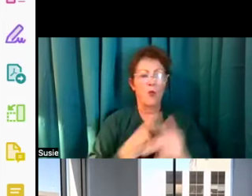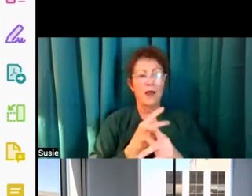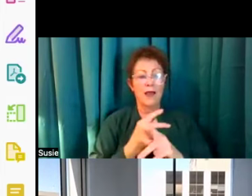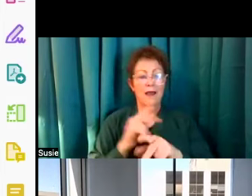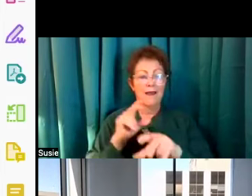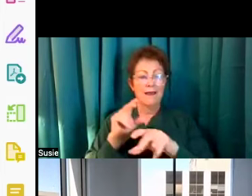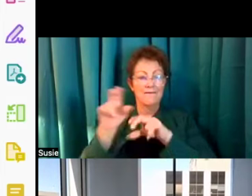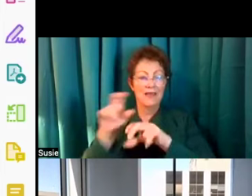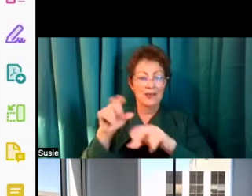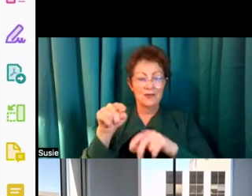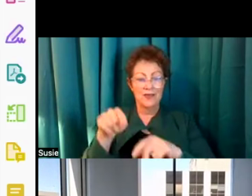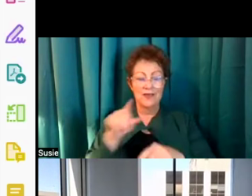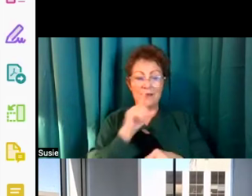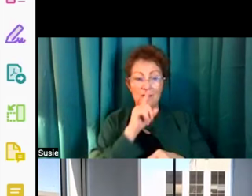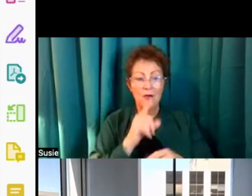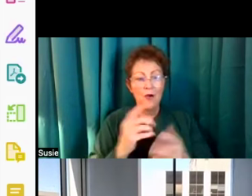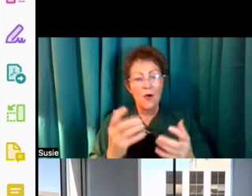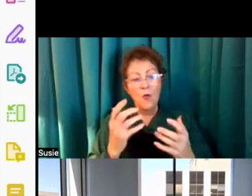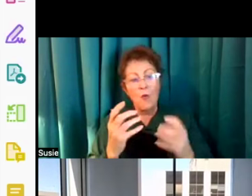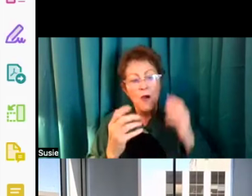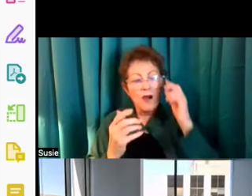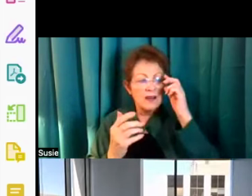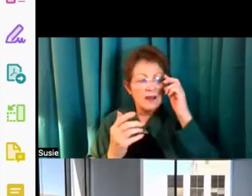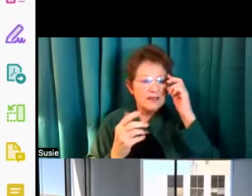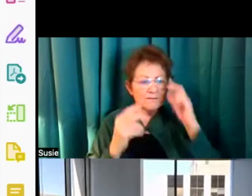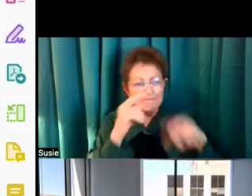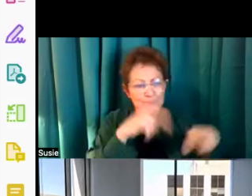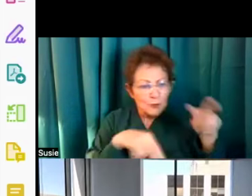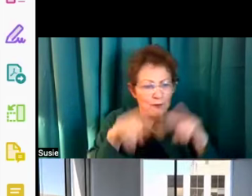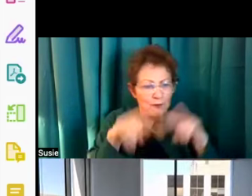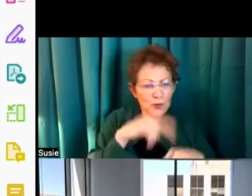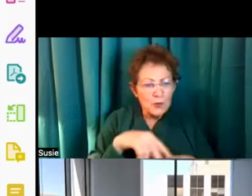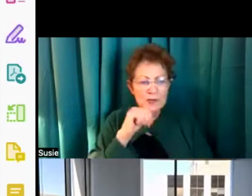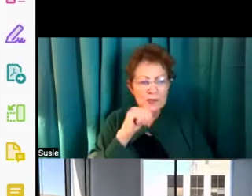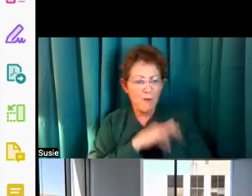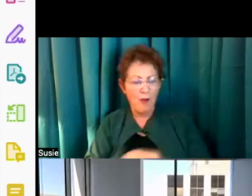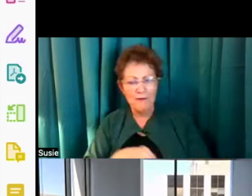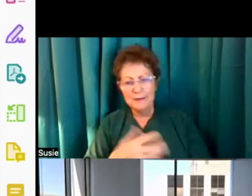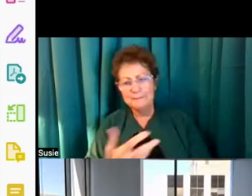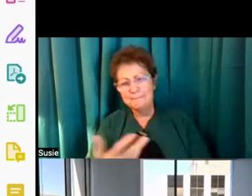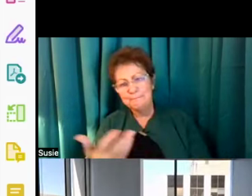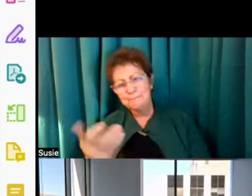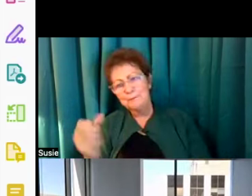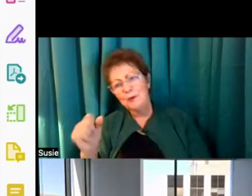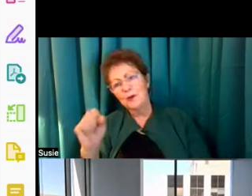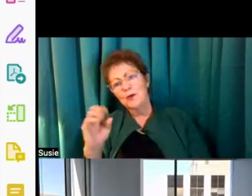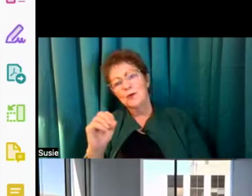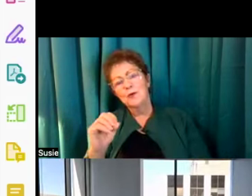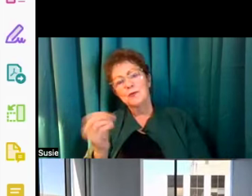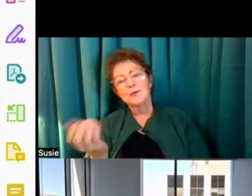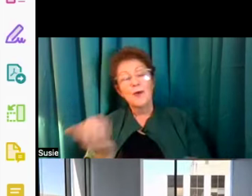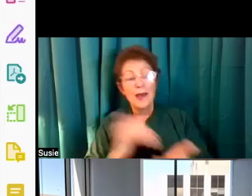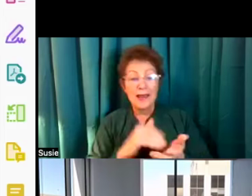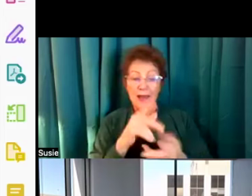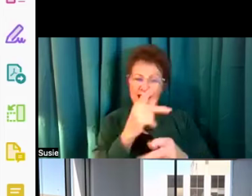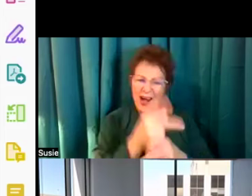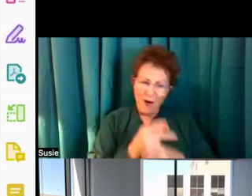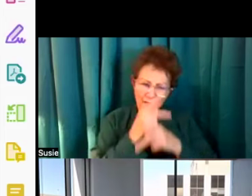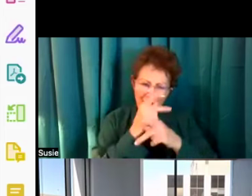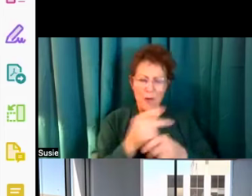are, may have different views than the nonprofit. So there, again, needs to be careful